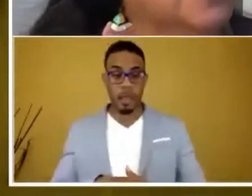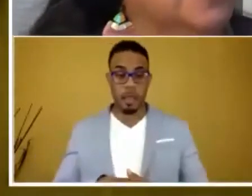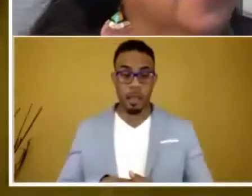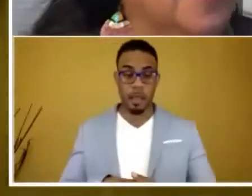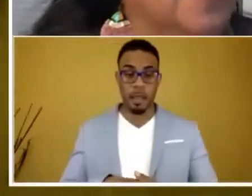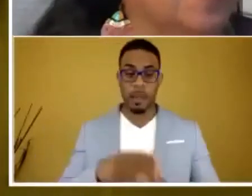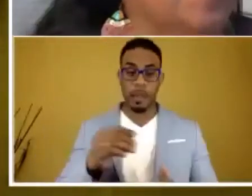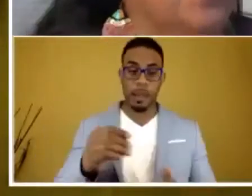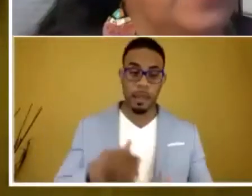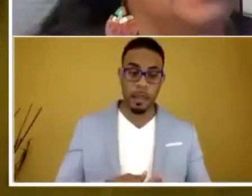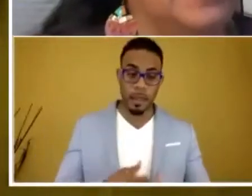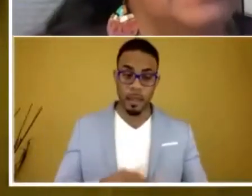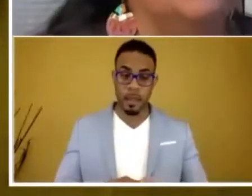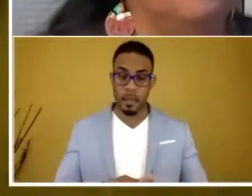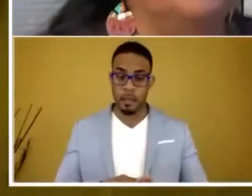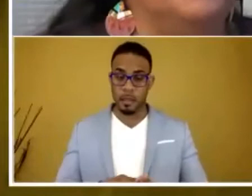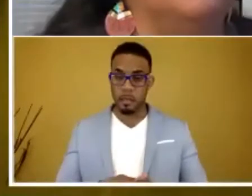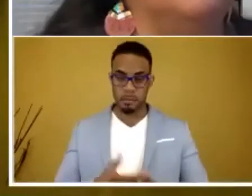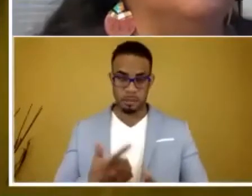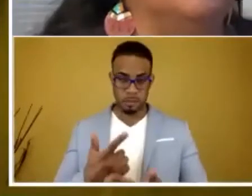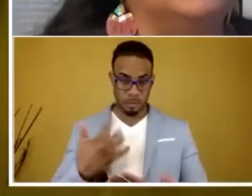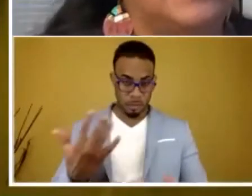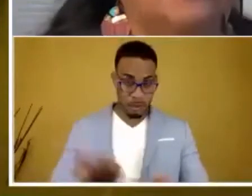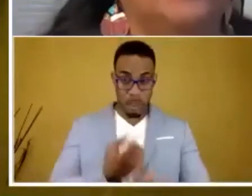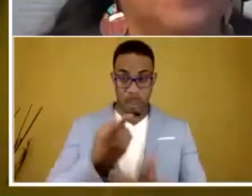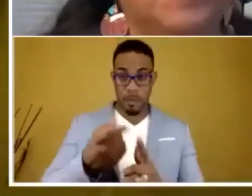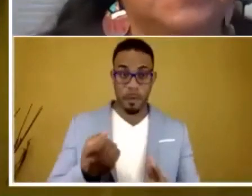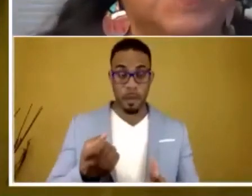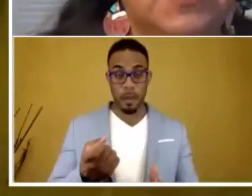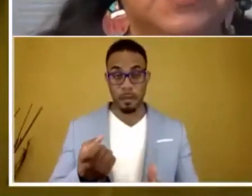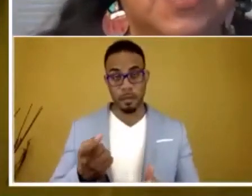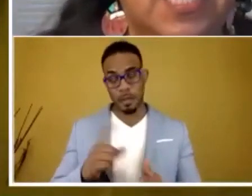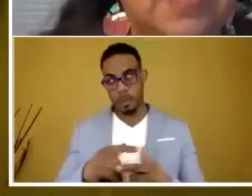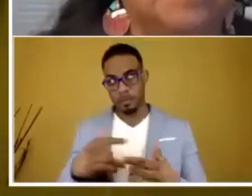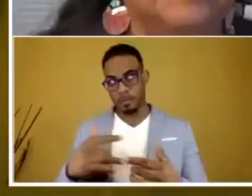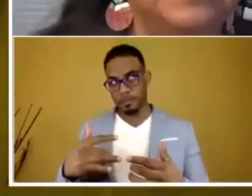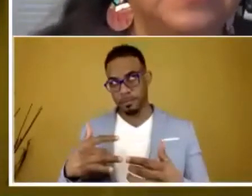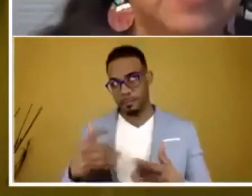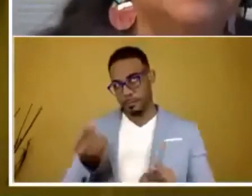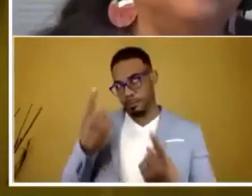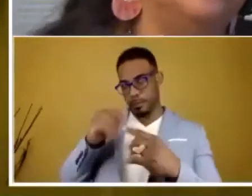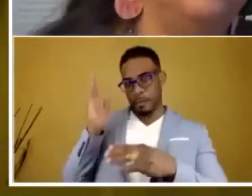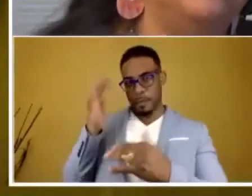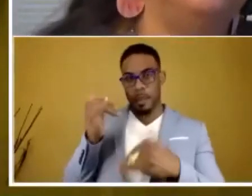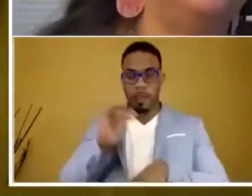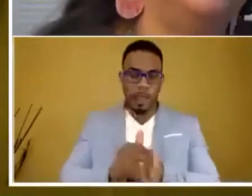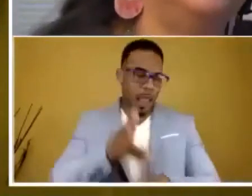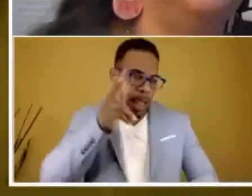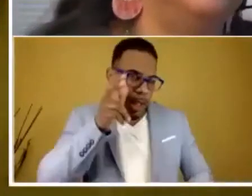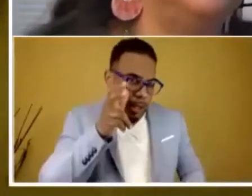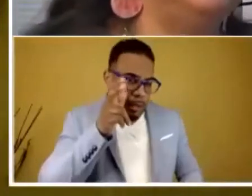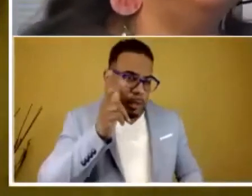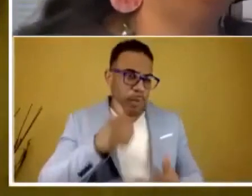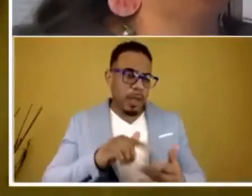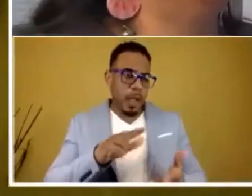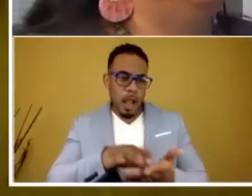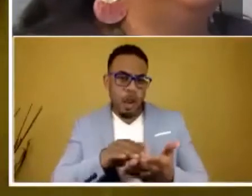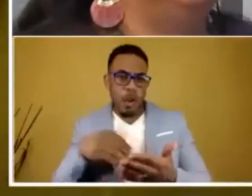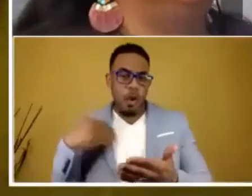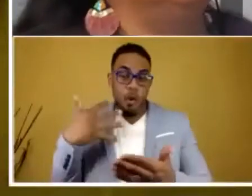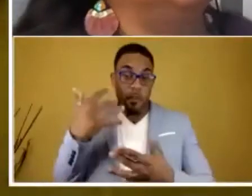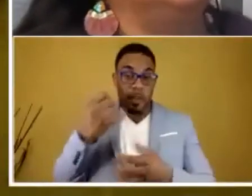And what I gained from or the gathered from the speech tonight, listening, and what I've learned over the